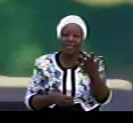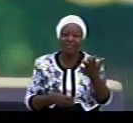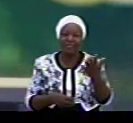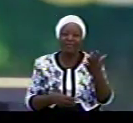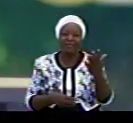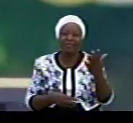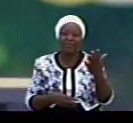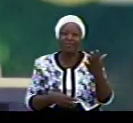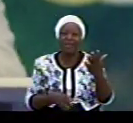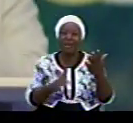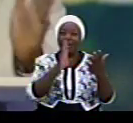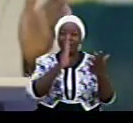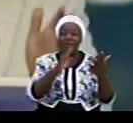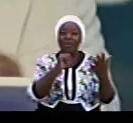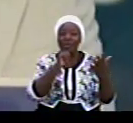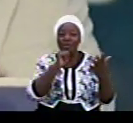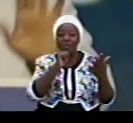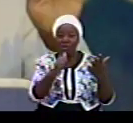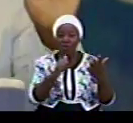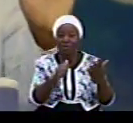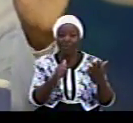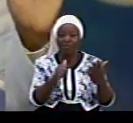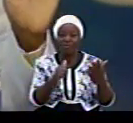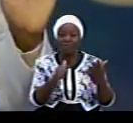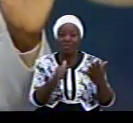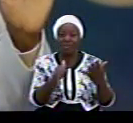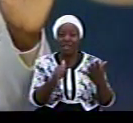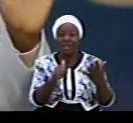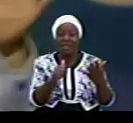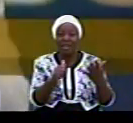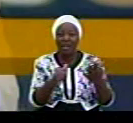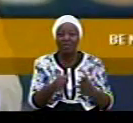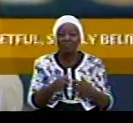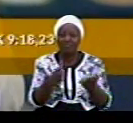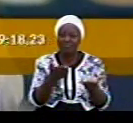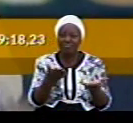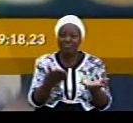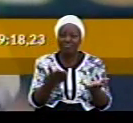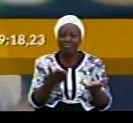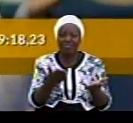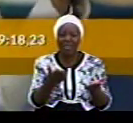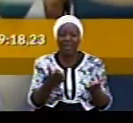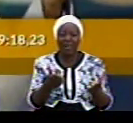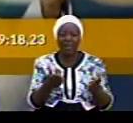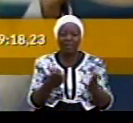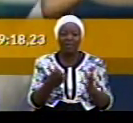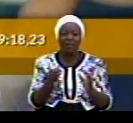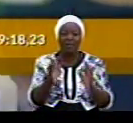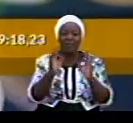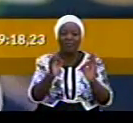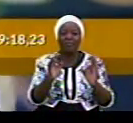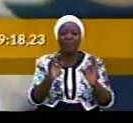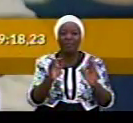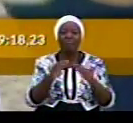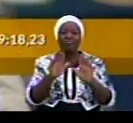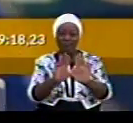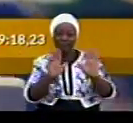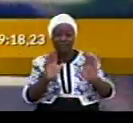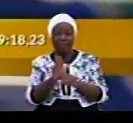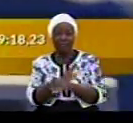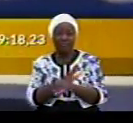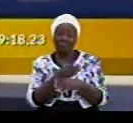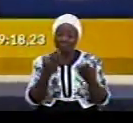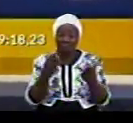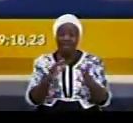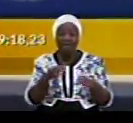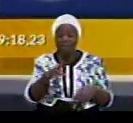be not fretful, simply believe. Be not fretful, simply believe. The